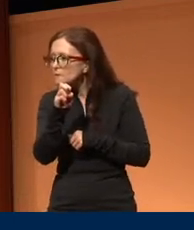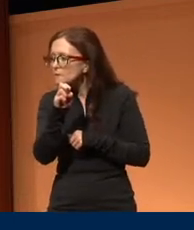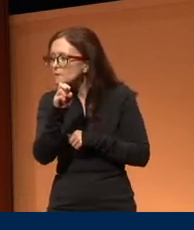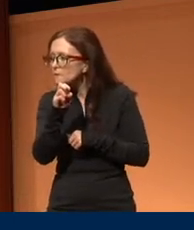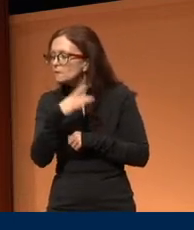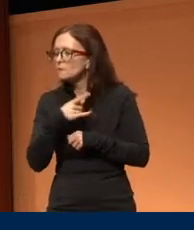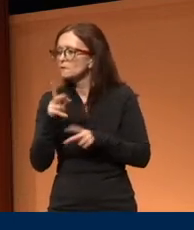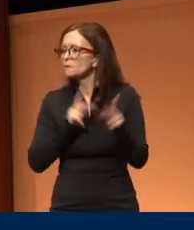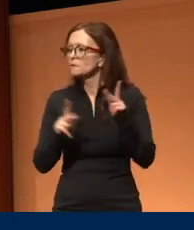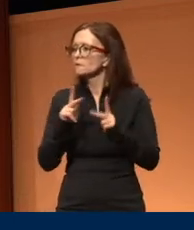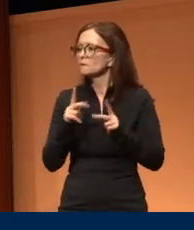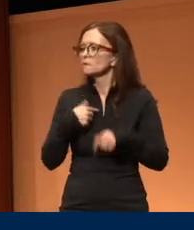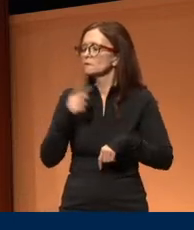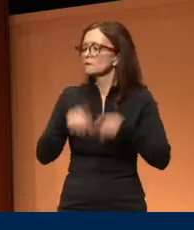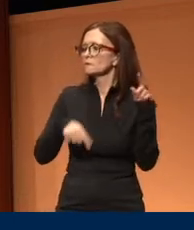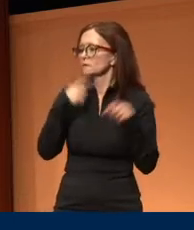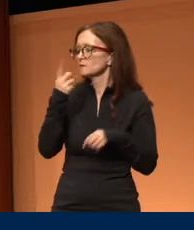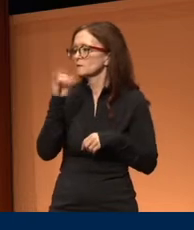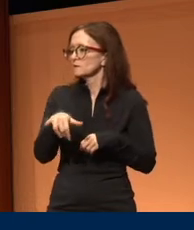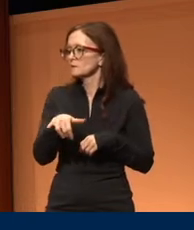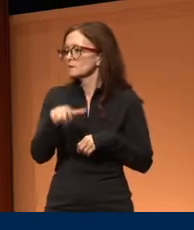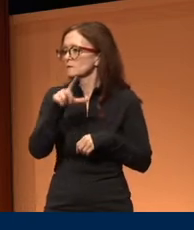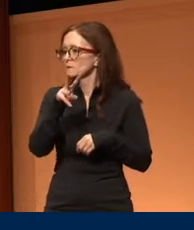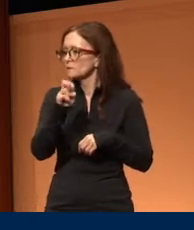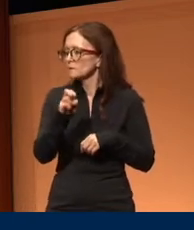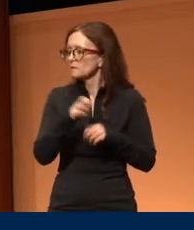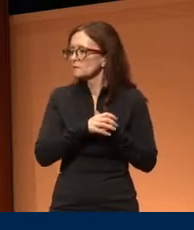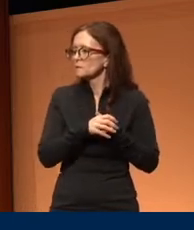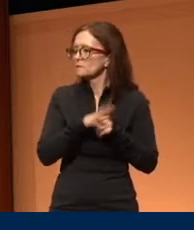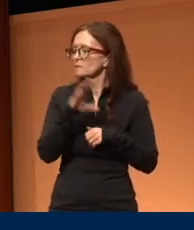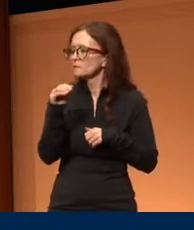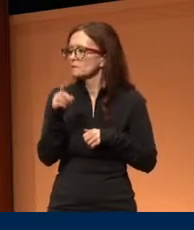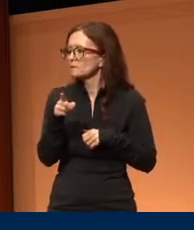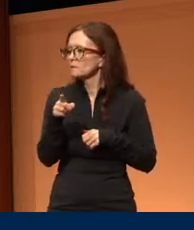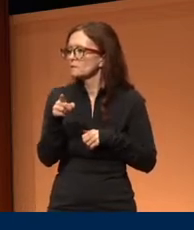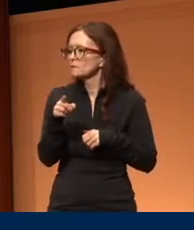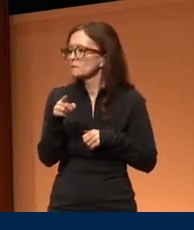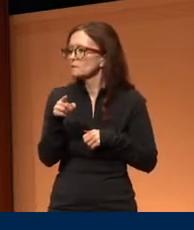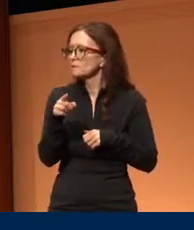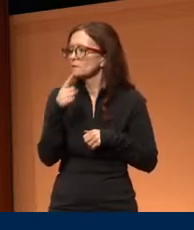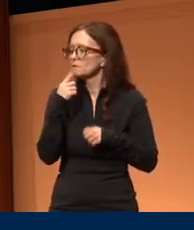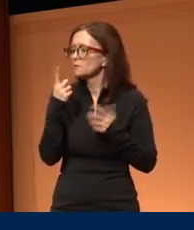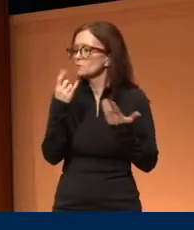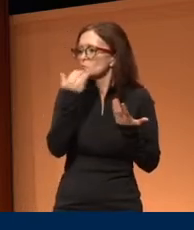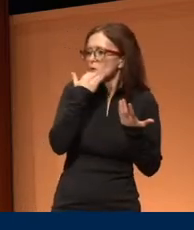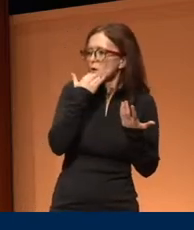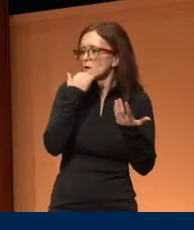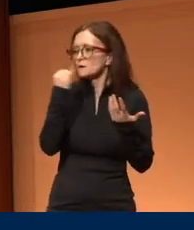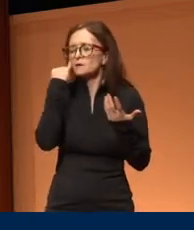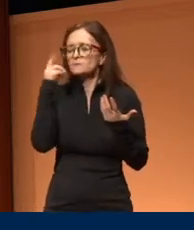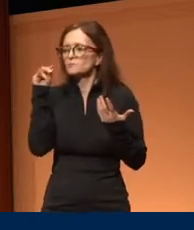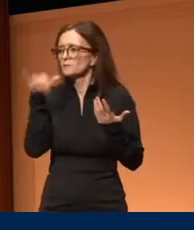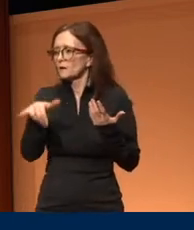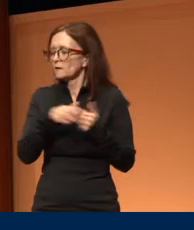then Arendt cannot say love the Nazis, and she would be totally wrong if she did